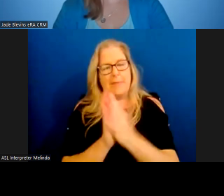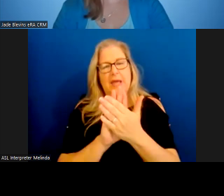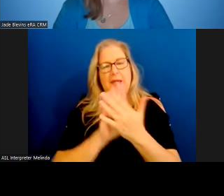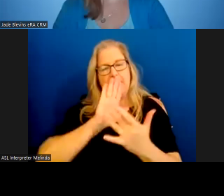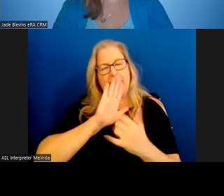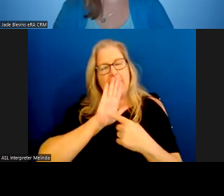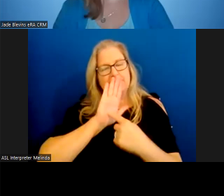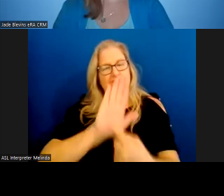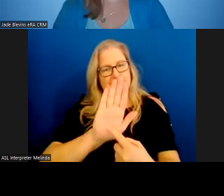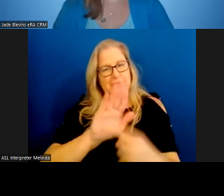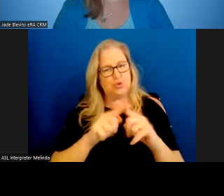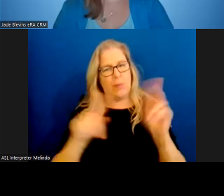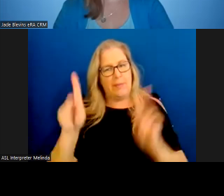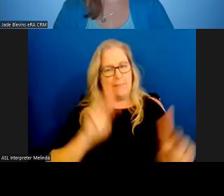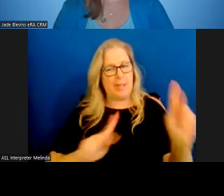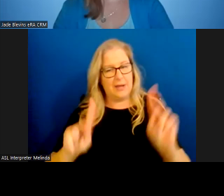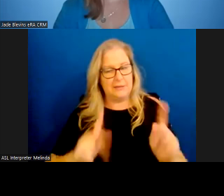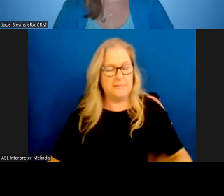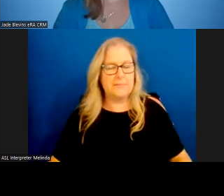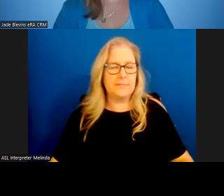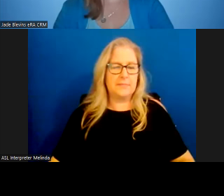publicly. So